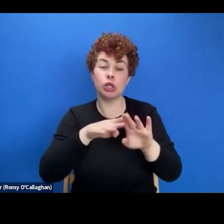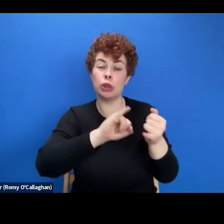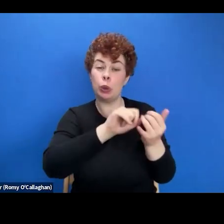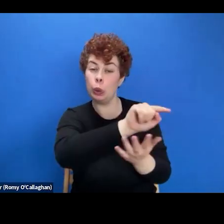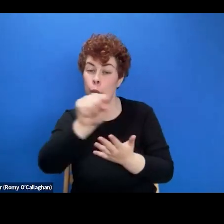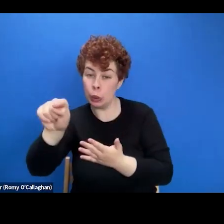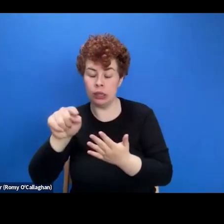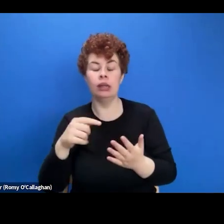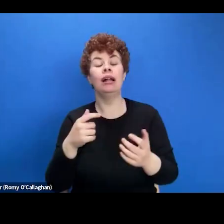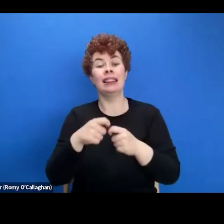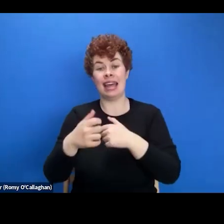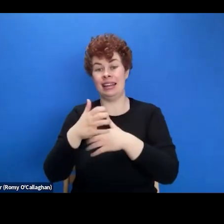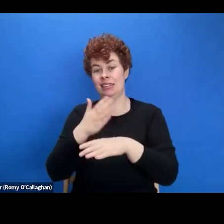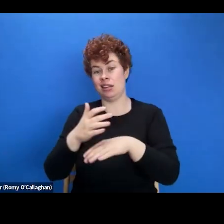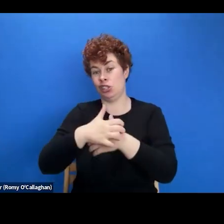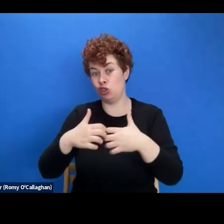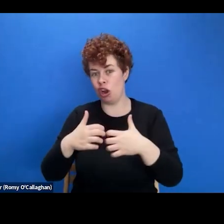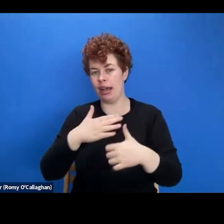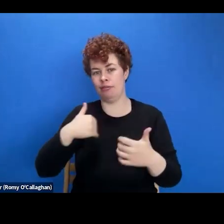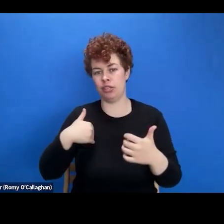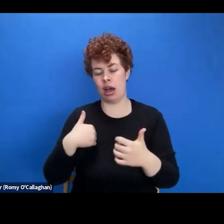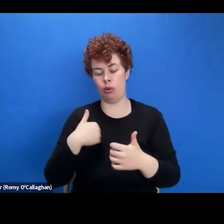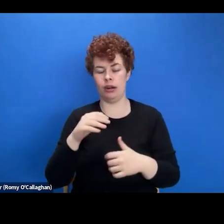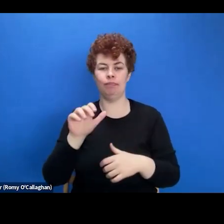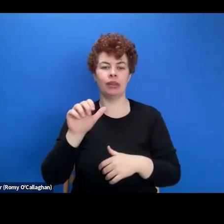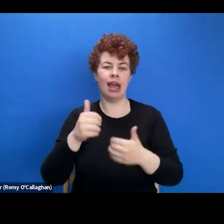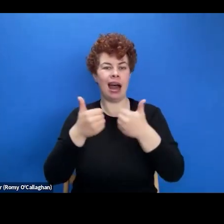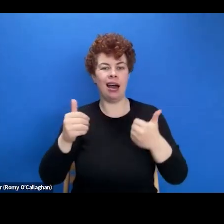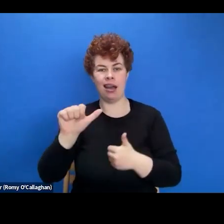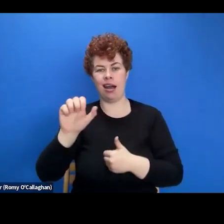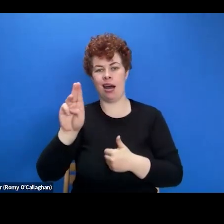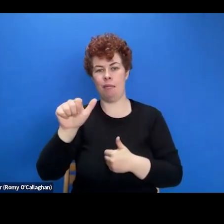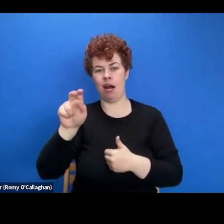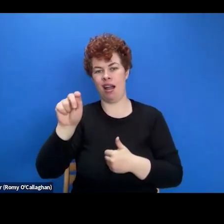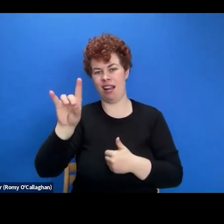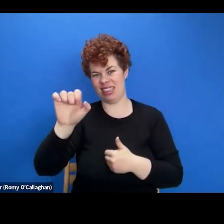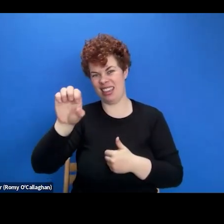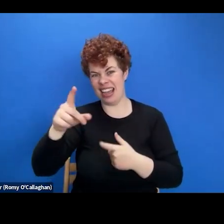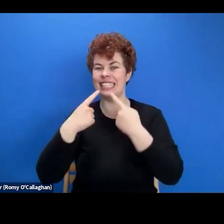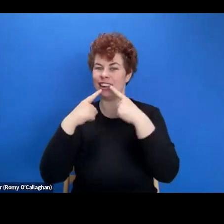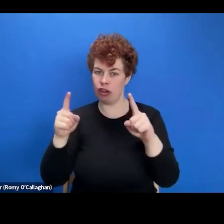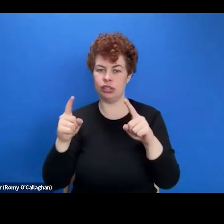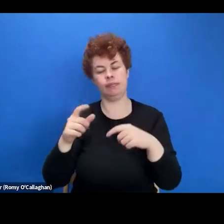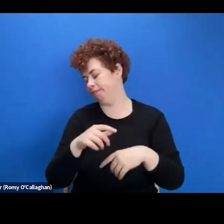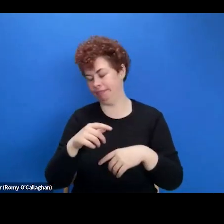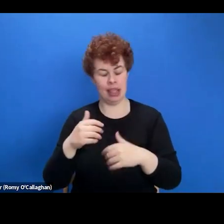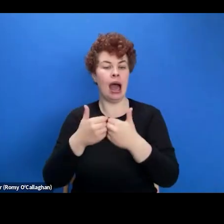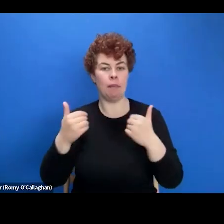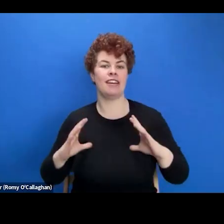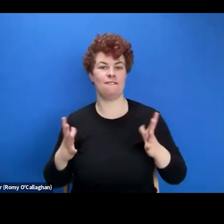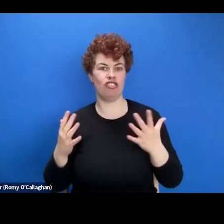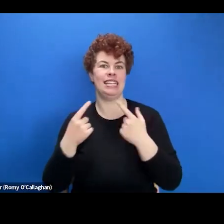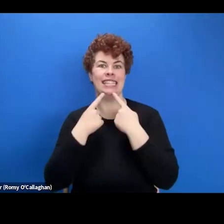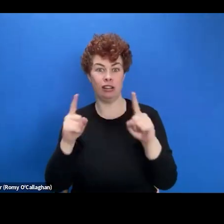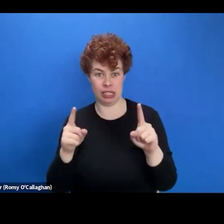to draft our apartheid free zone declaration at that point, but it took us quite a long time. So that was kind of in